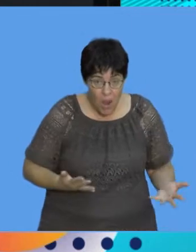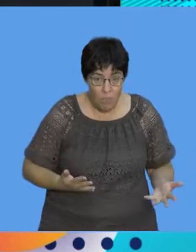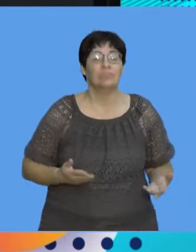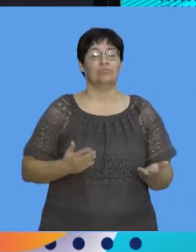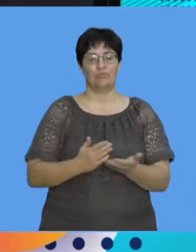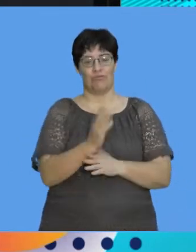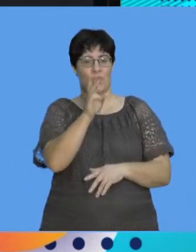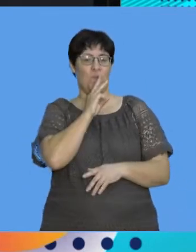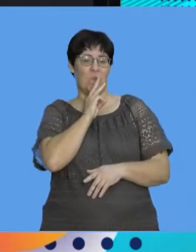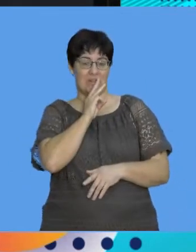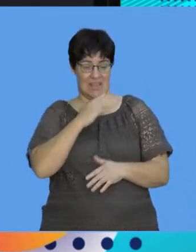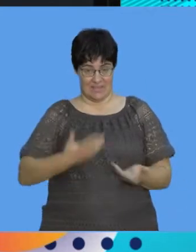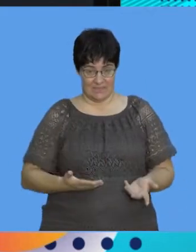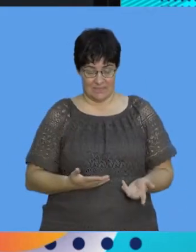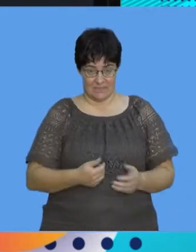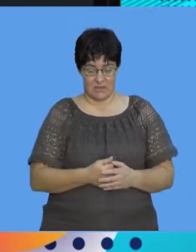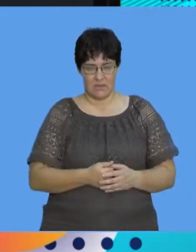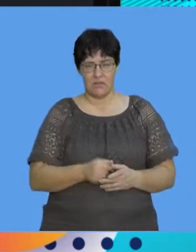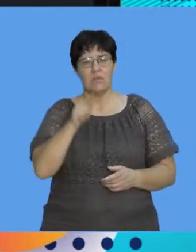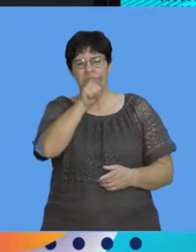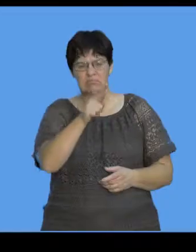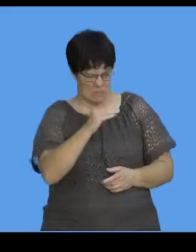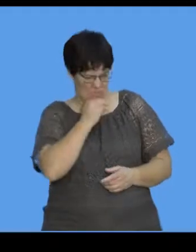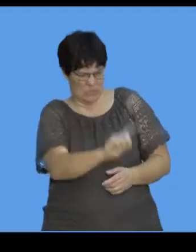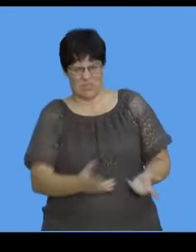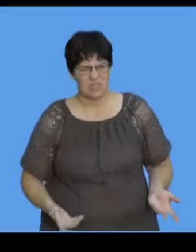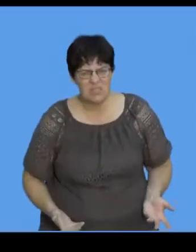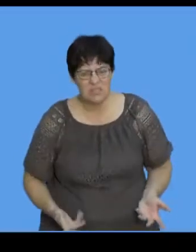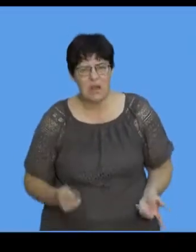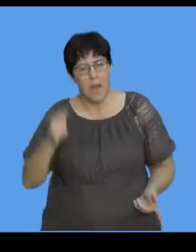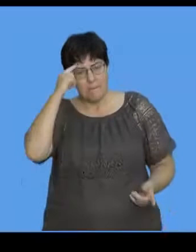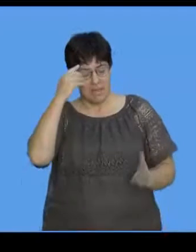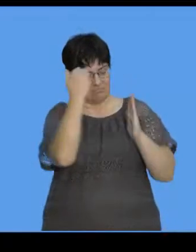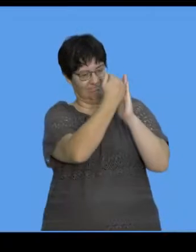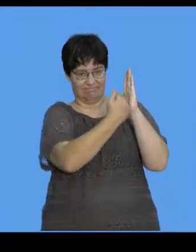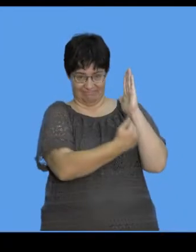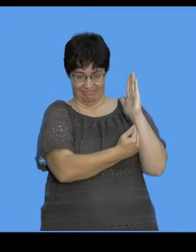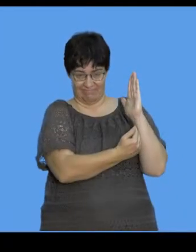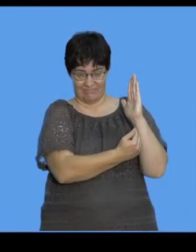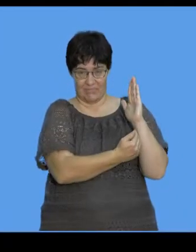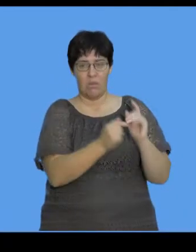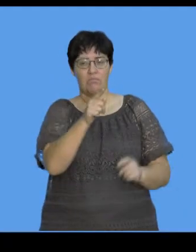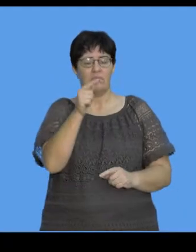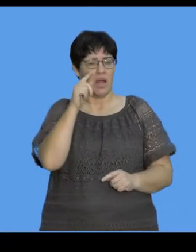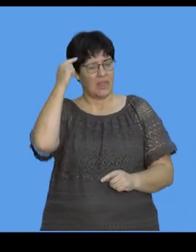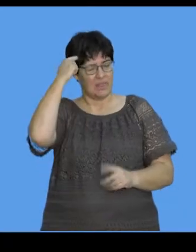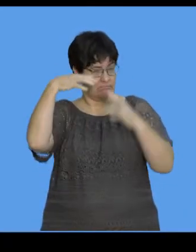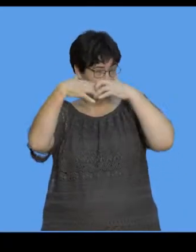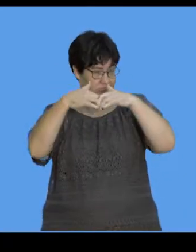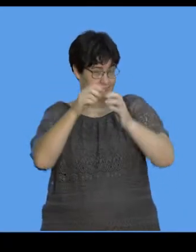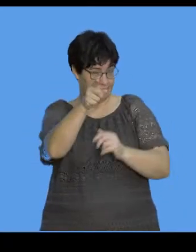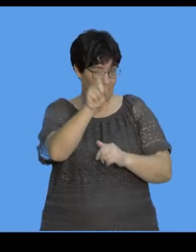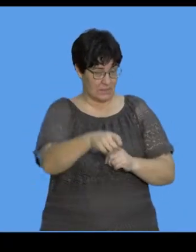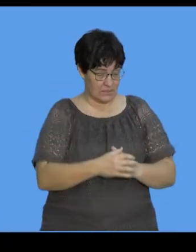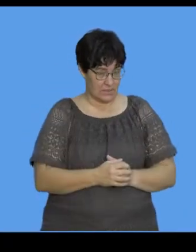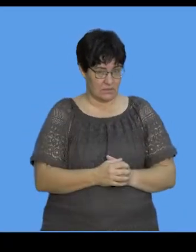so what do I mean by that? Now, I want you to think about things. I'm going to put a list up on the board here, right? And I want you to think. I'm not going